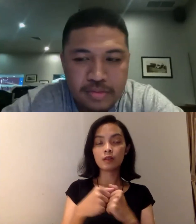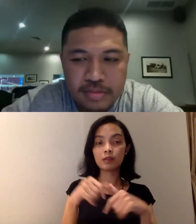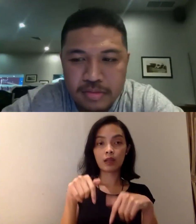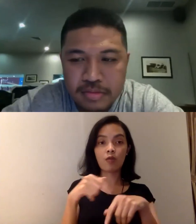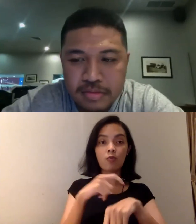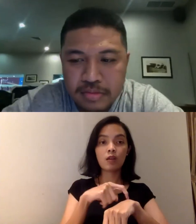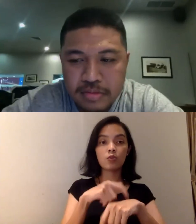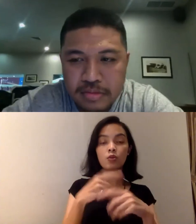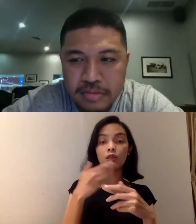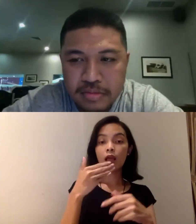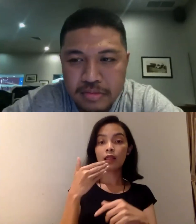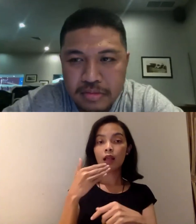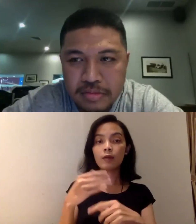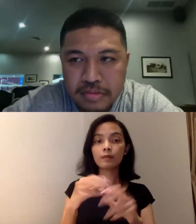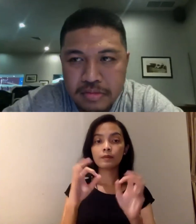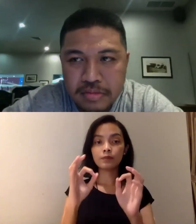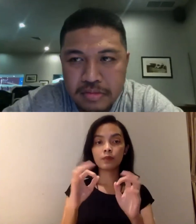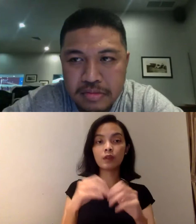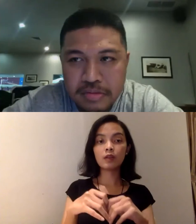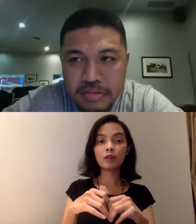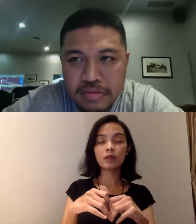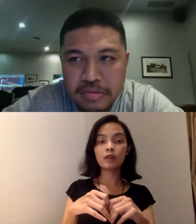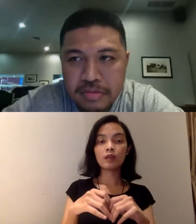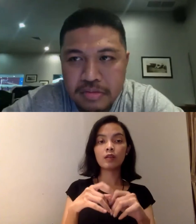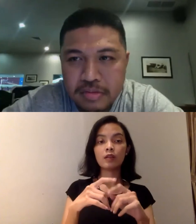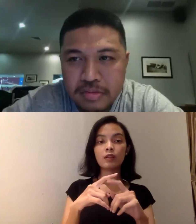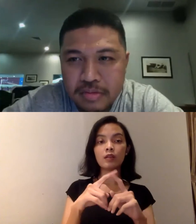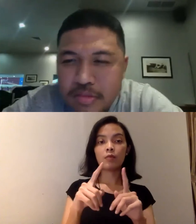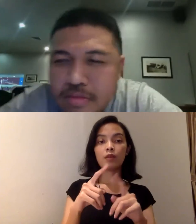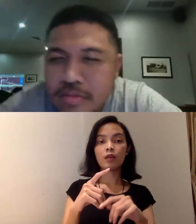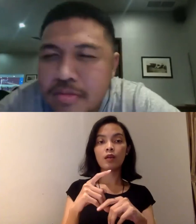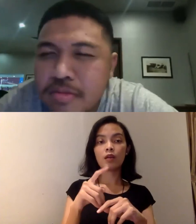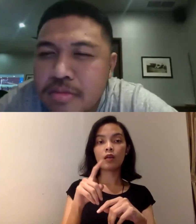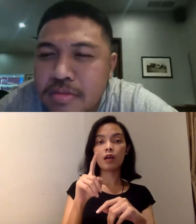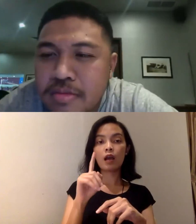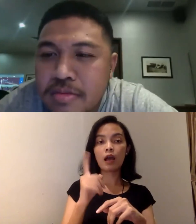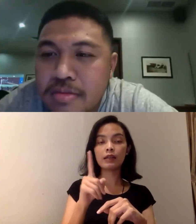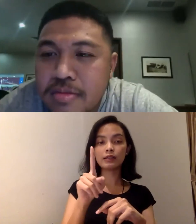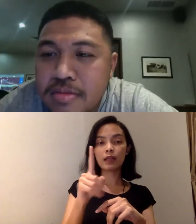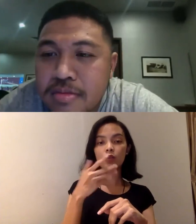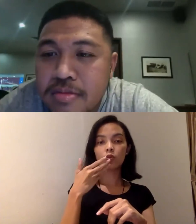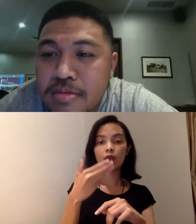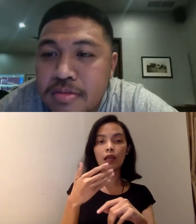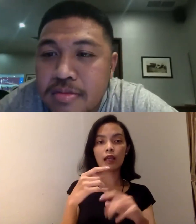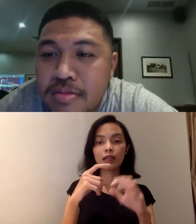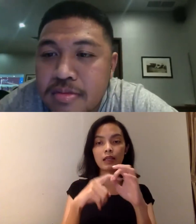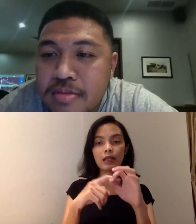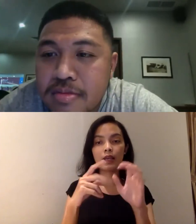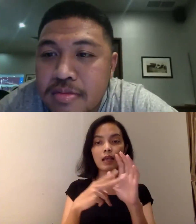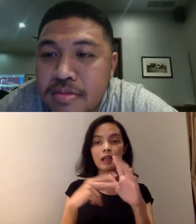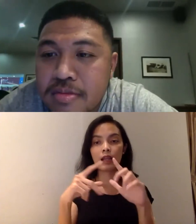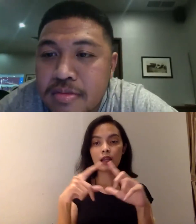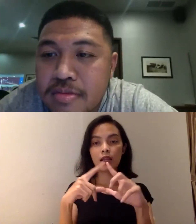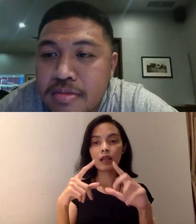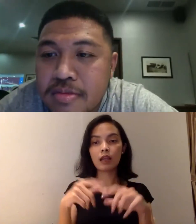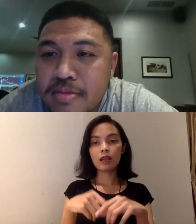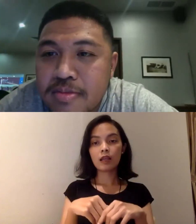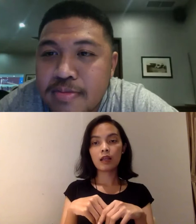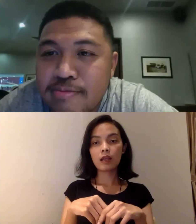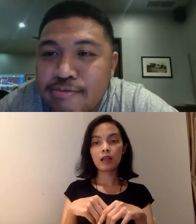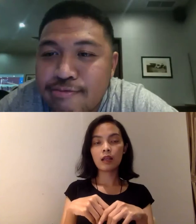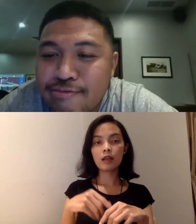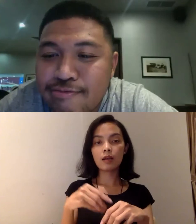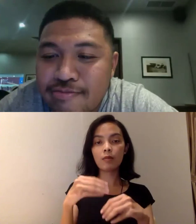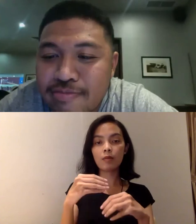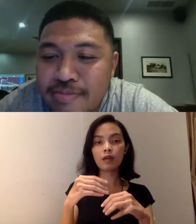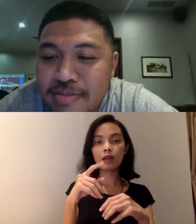section. And while we are on that, we actually already have one question in the Q&A from Les Wirawan from the British